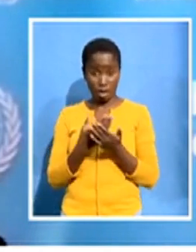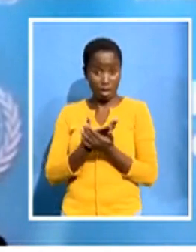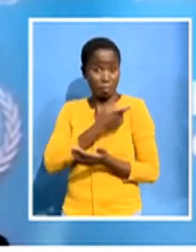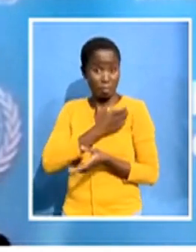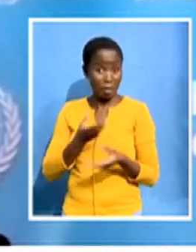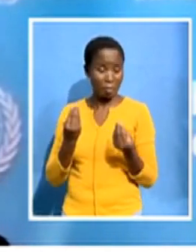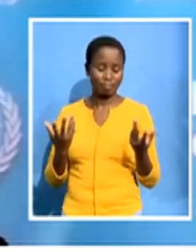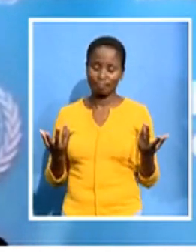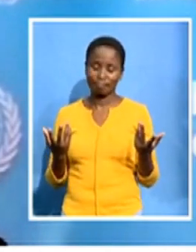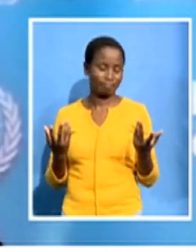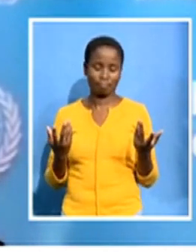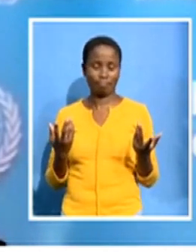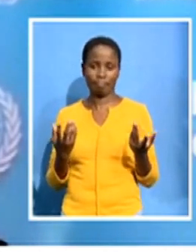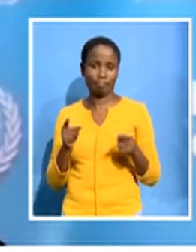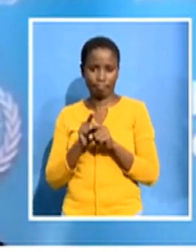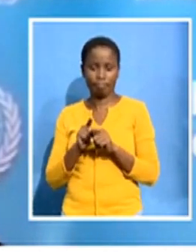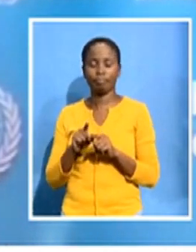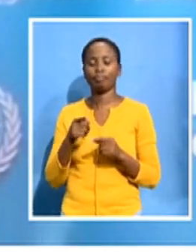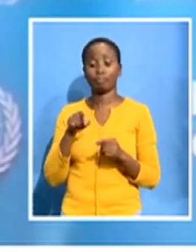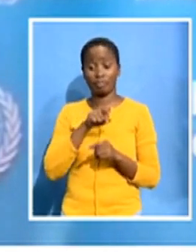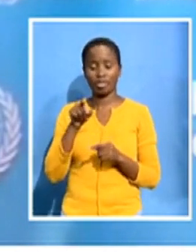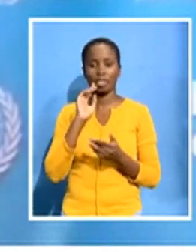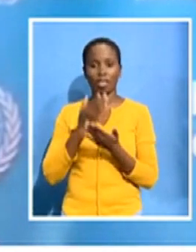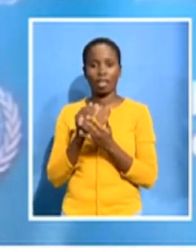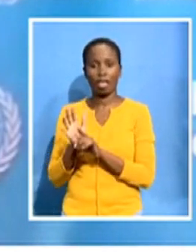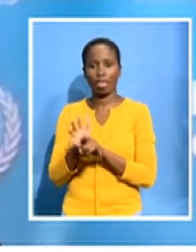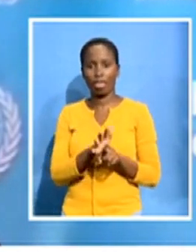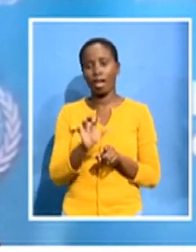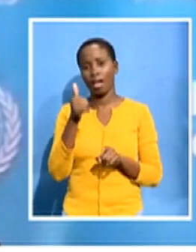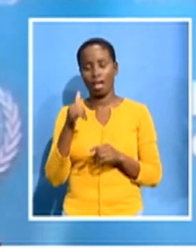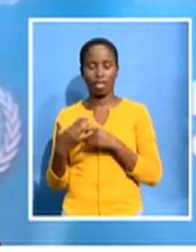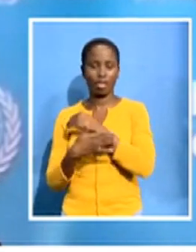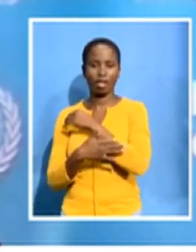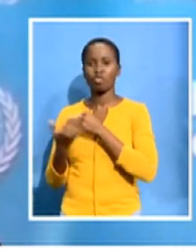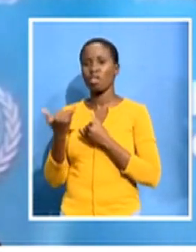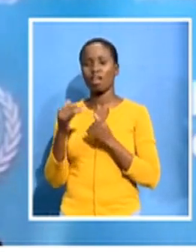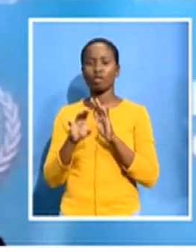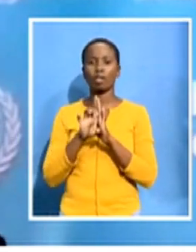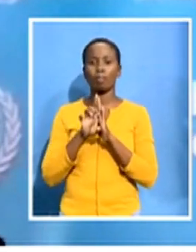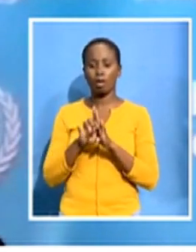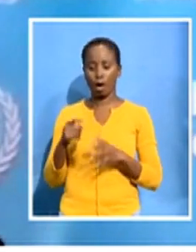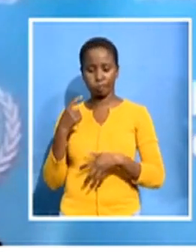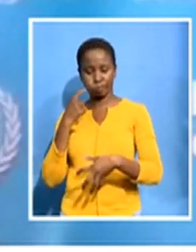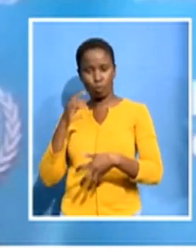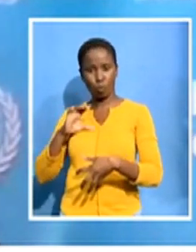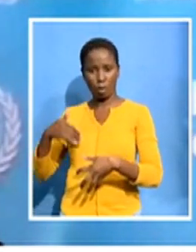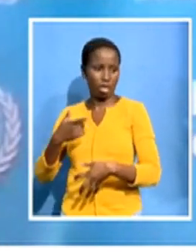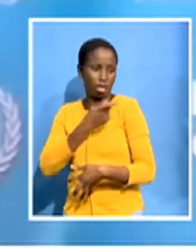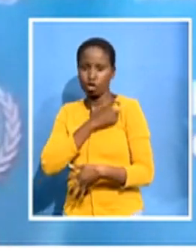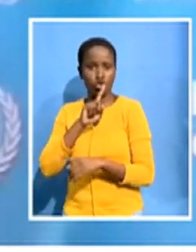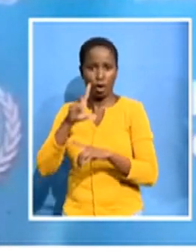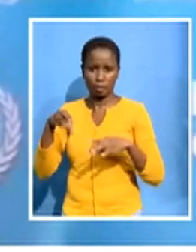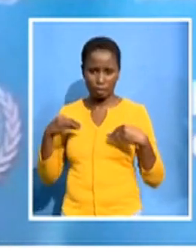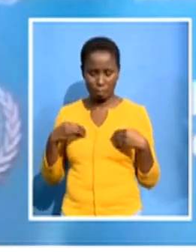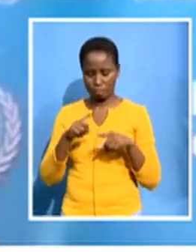excluded. In many countries, for instance, pregnant women are not offered the vaccine, or children under 18. There are large numbers